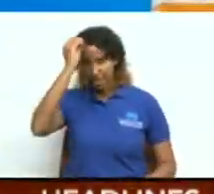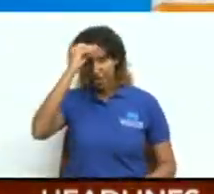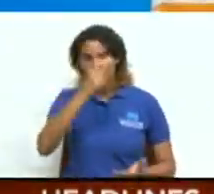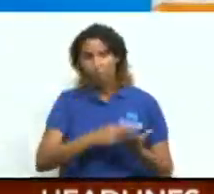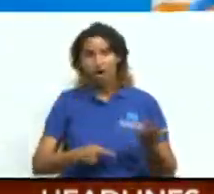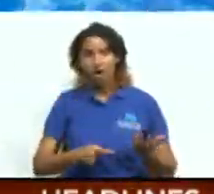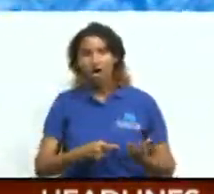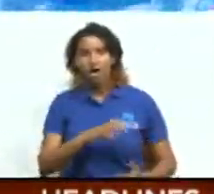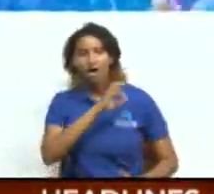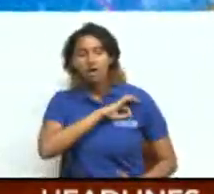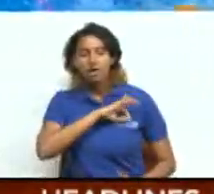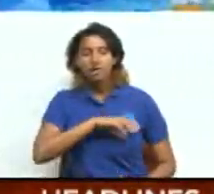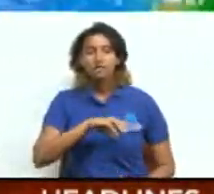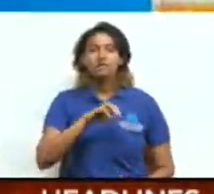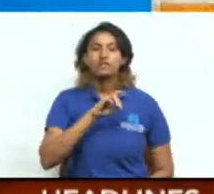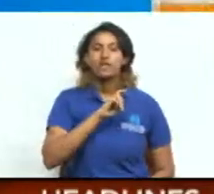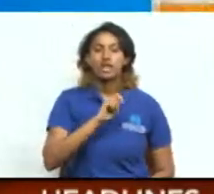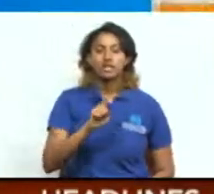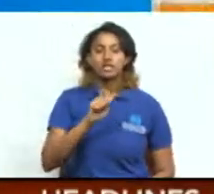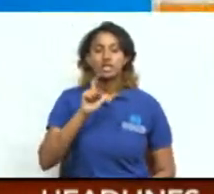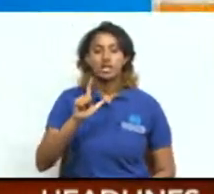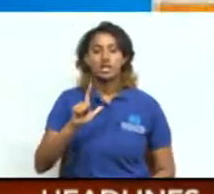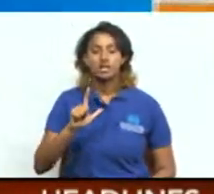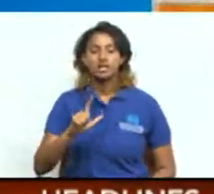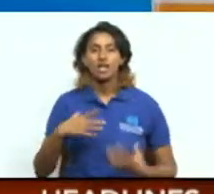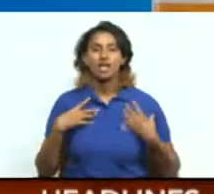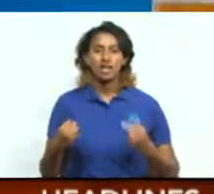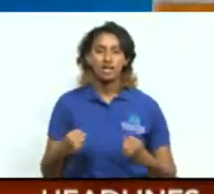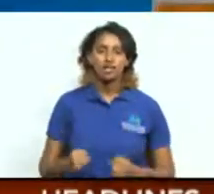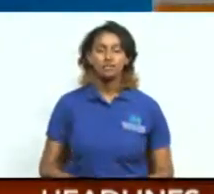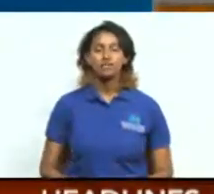official supplement of the CPF.